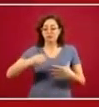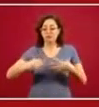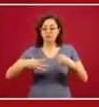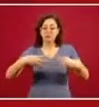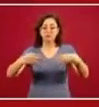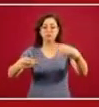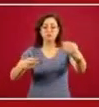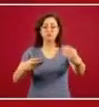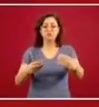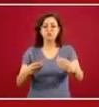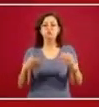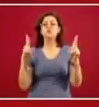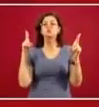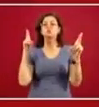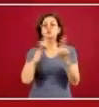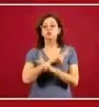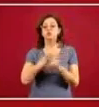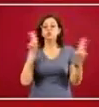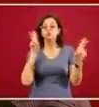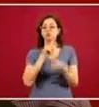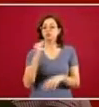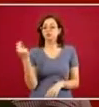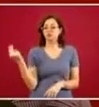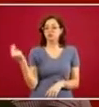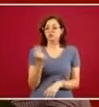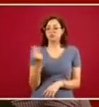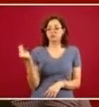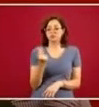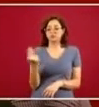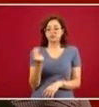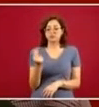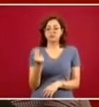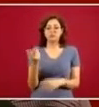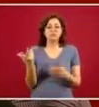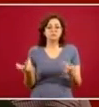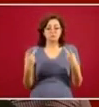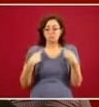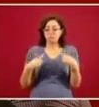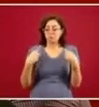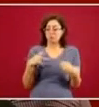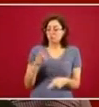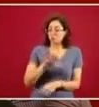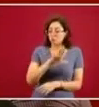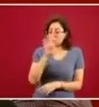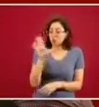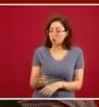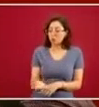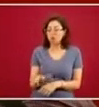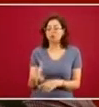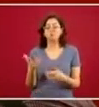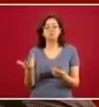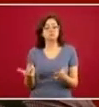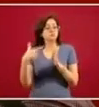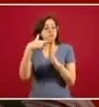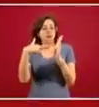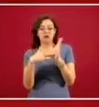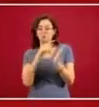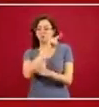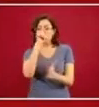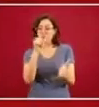We talked about, given the transmission mechanism of this specific virus, the